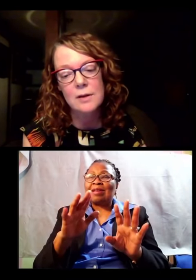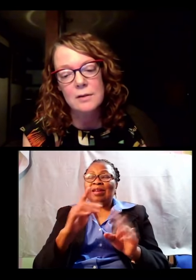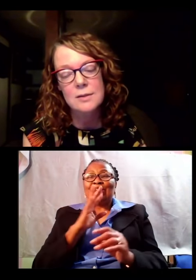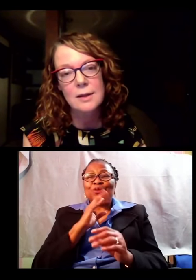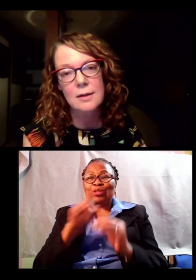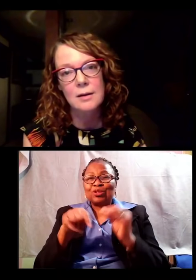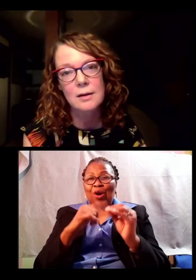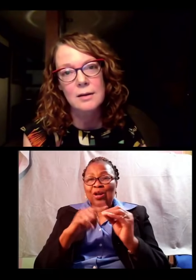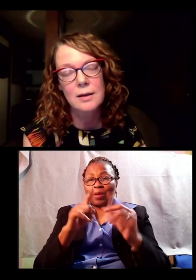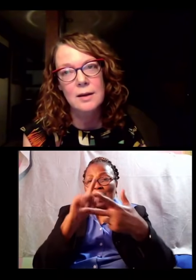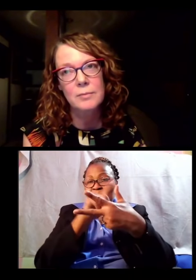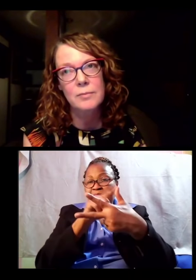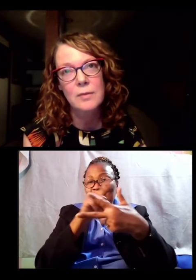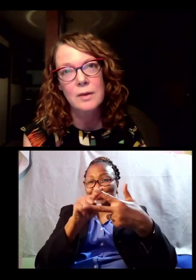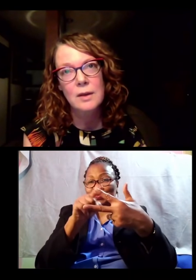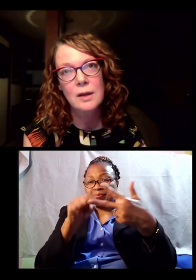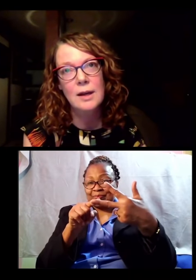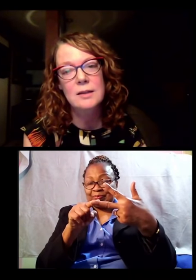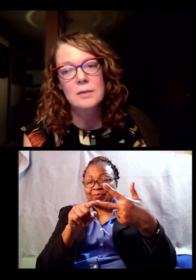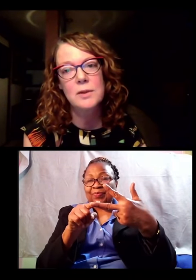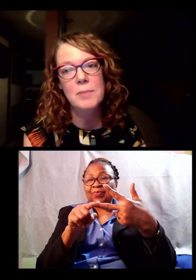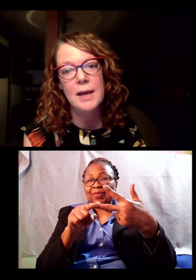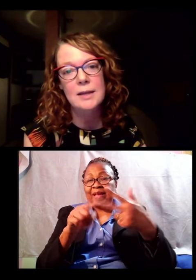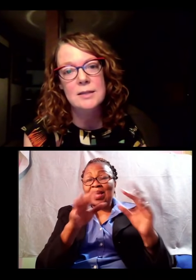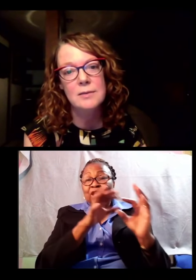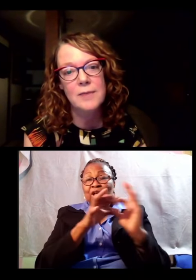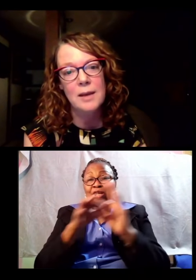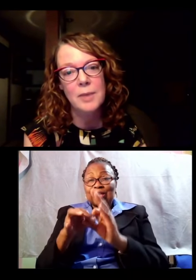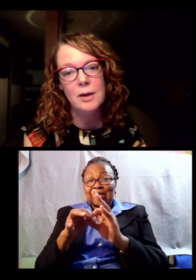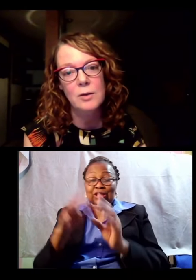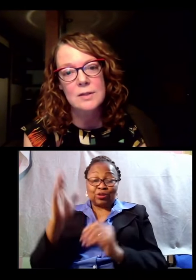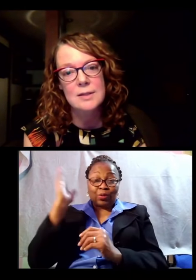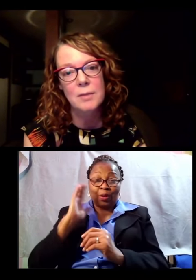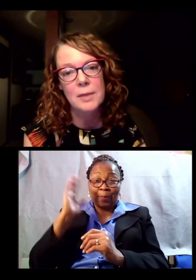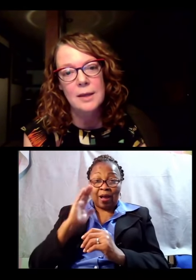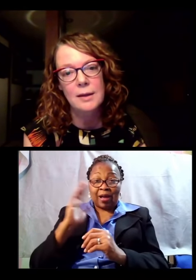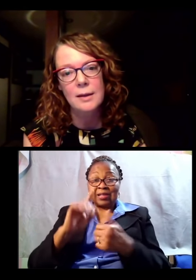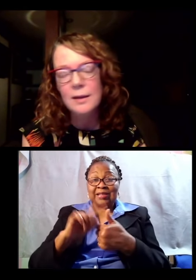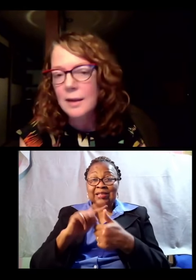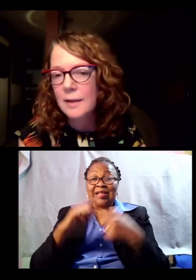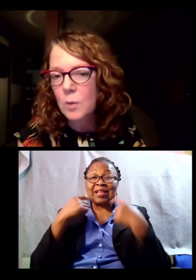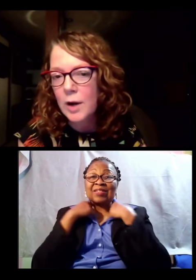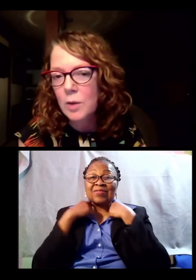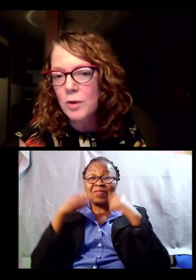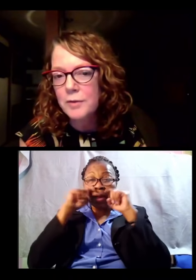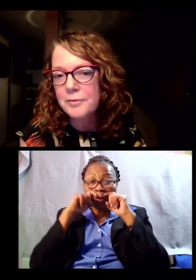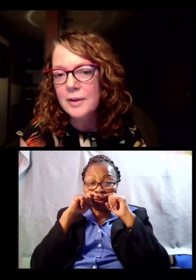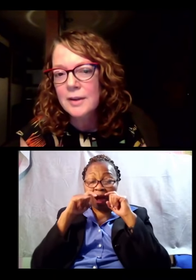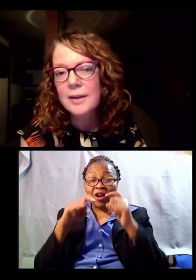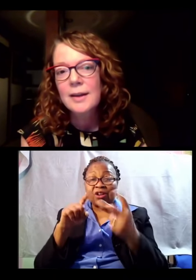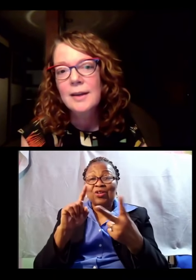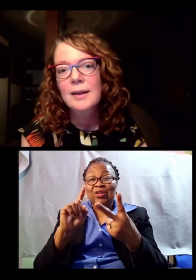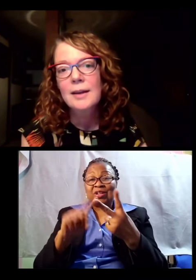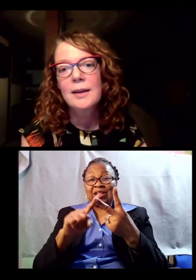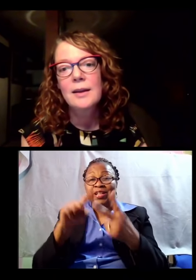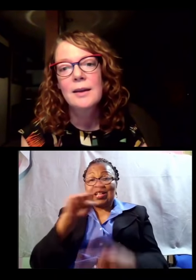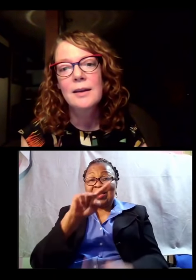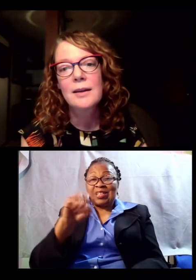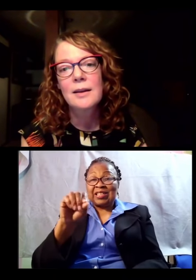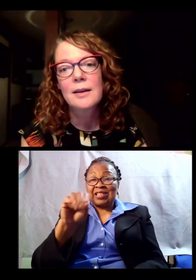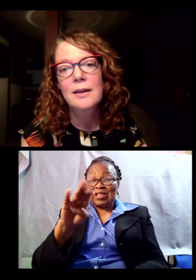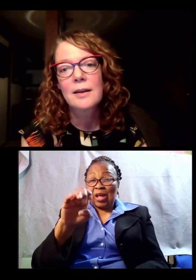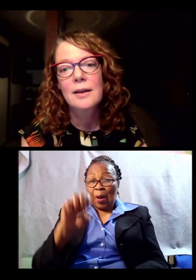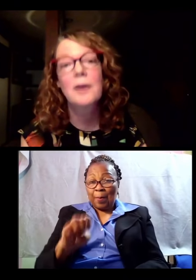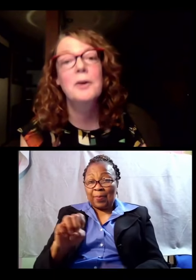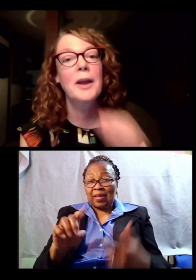three figures that are connected with the past, the vampire, the zombie, and the werewolf. Yeah, werewolves are not